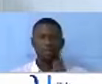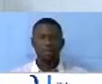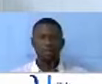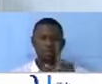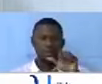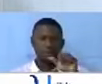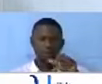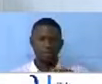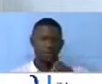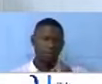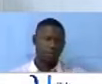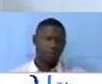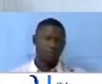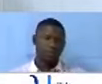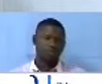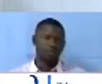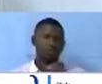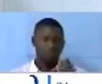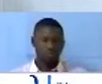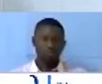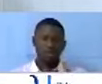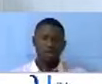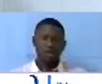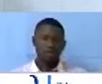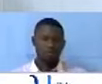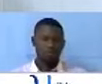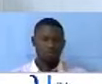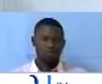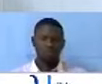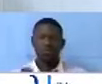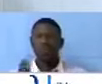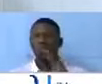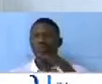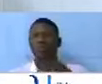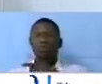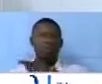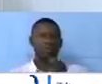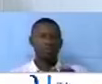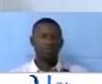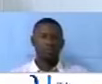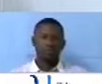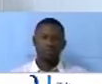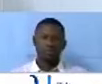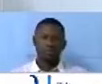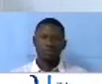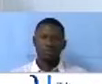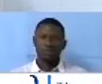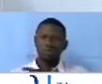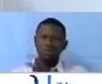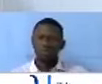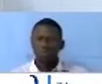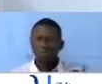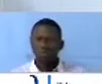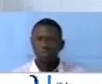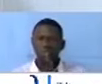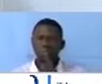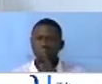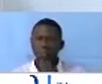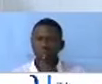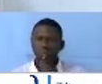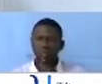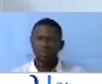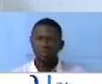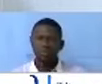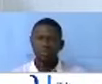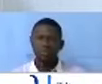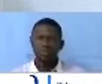controlled them. Who were those people? I know one